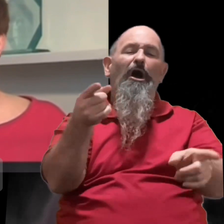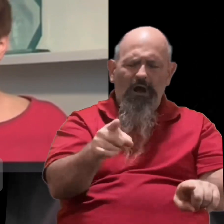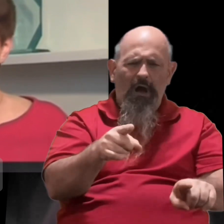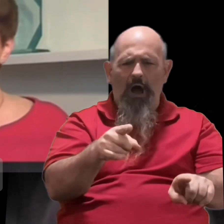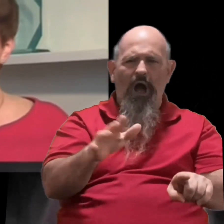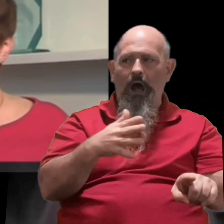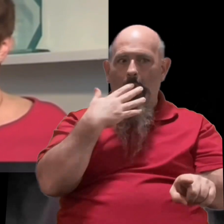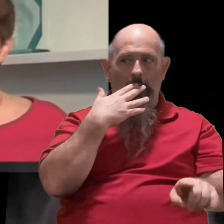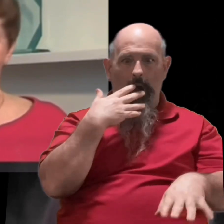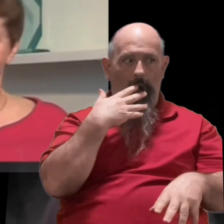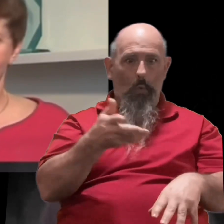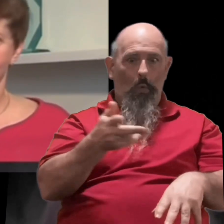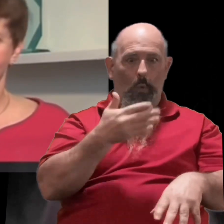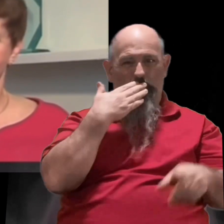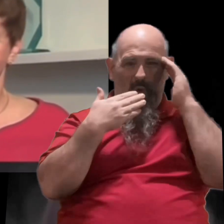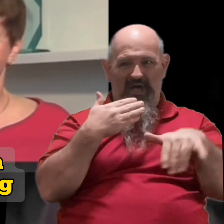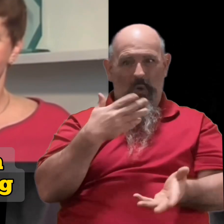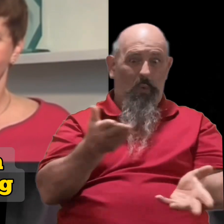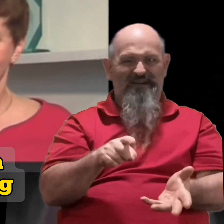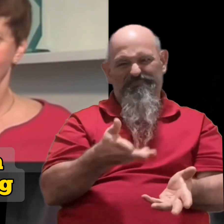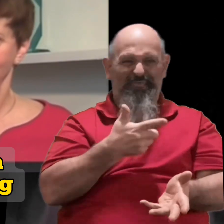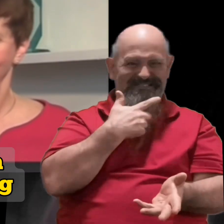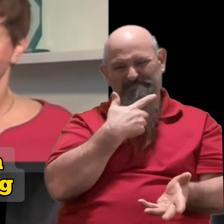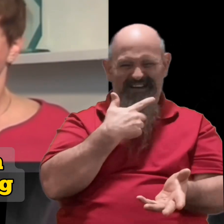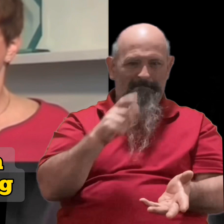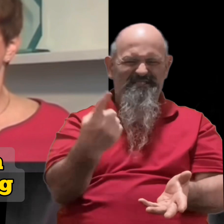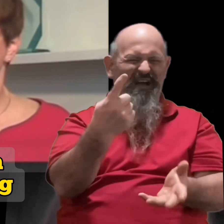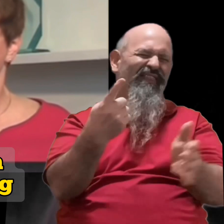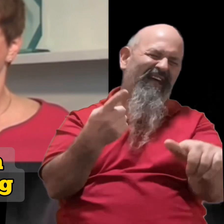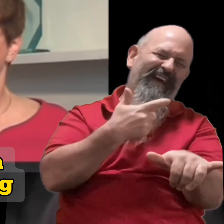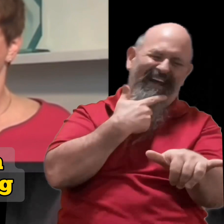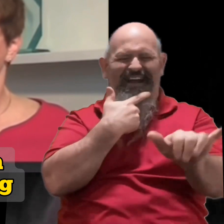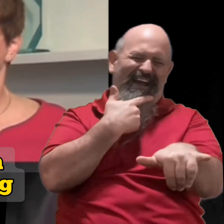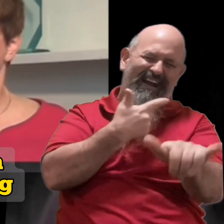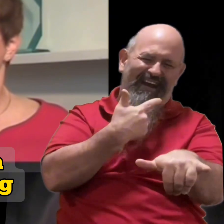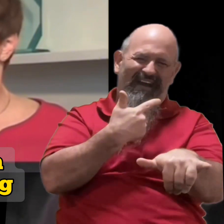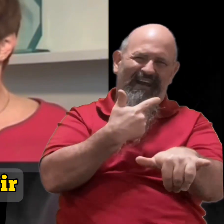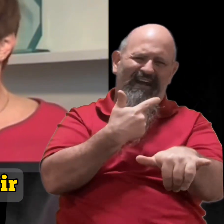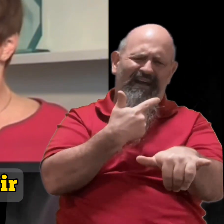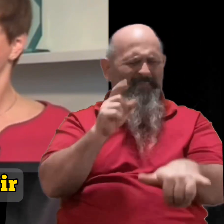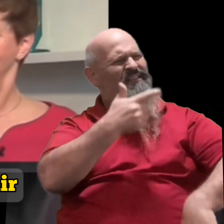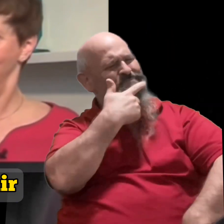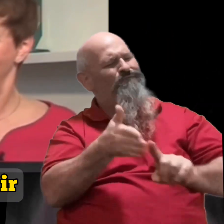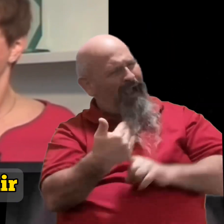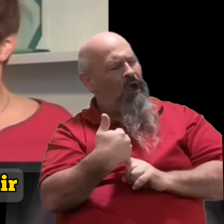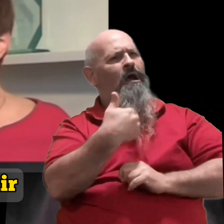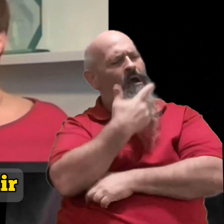kind of, she must be a lesbian. It must be something like that. It must be a